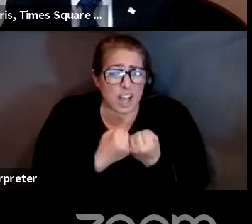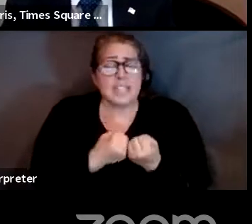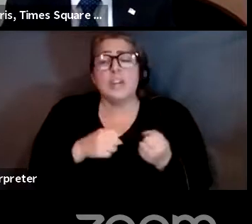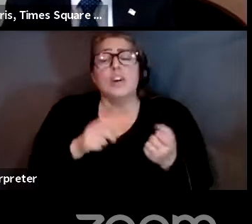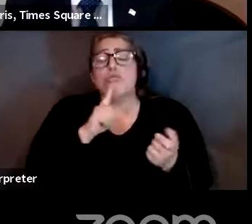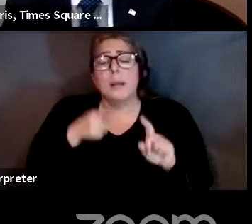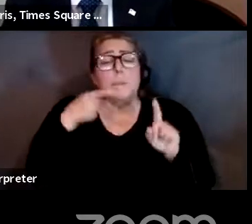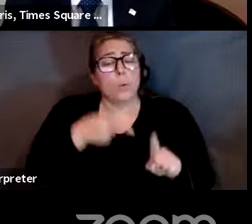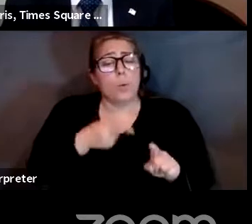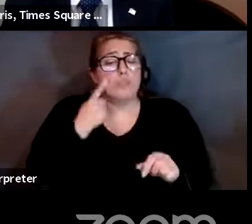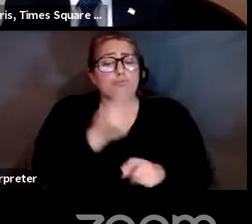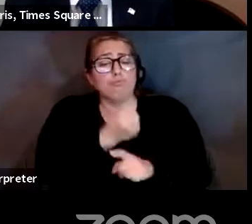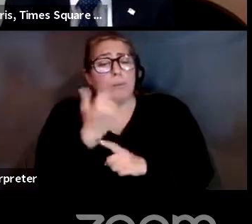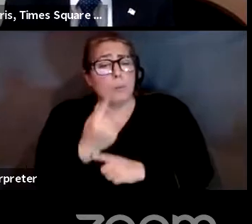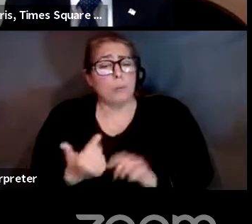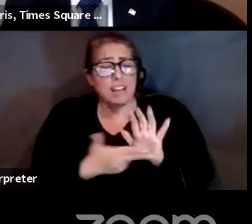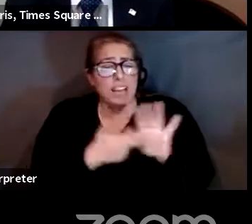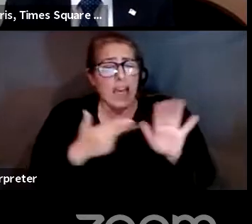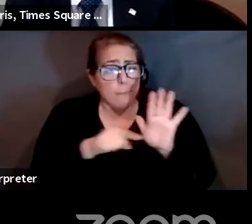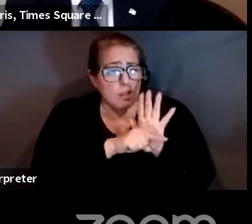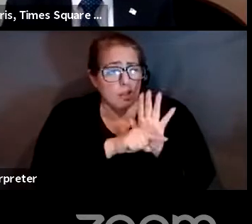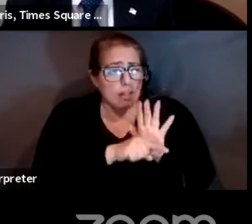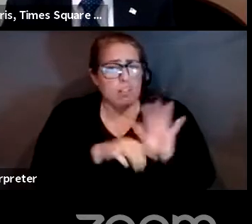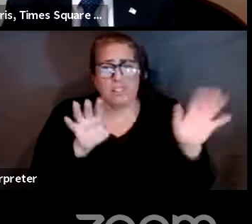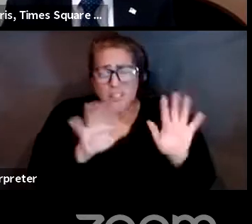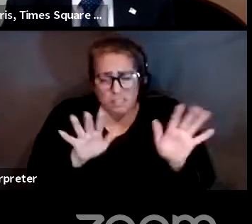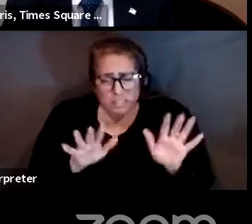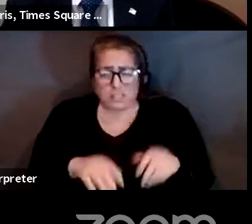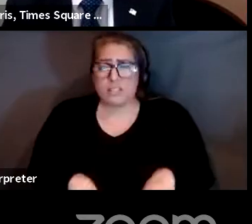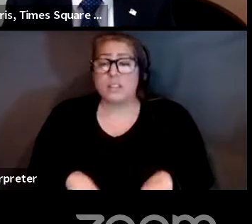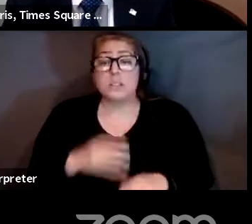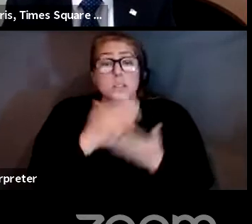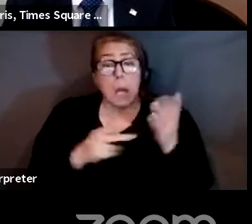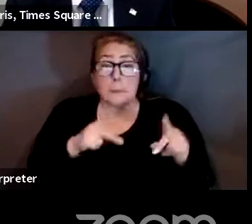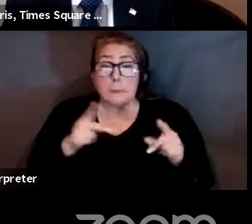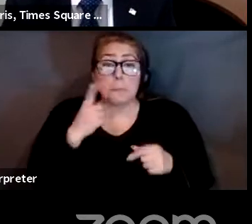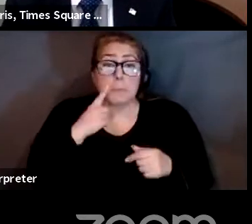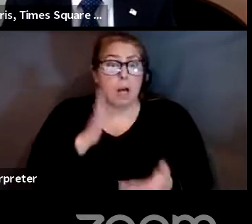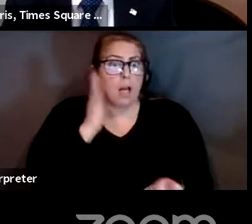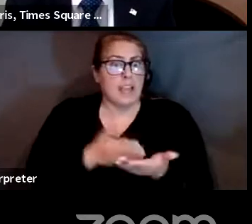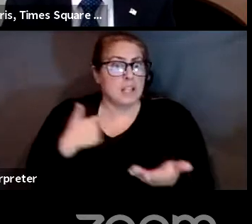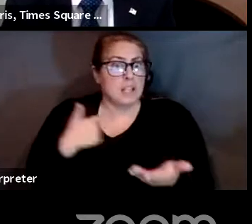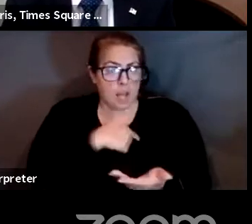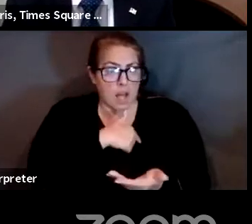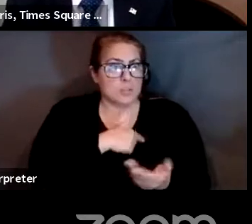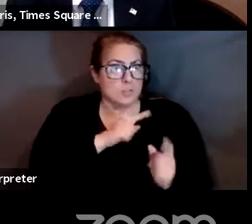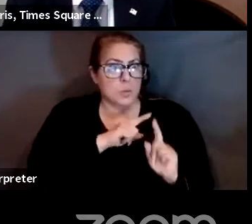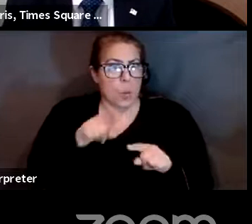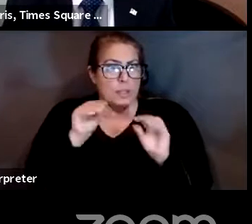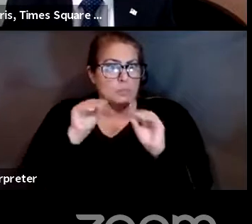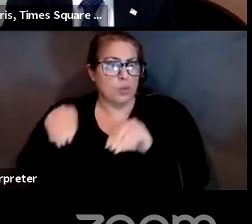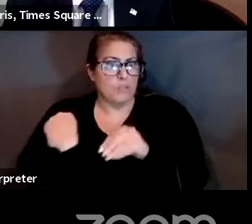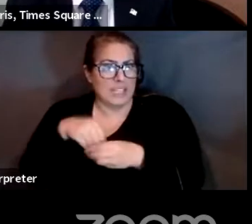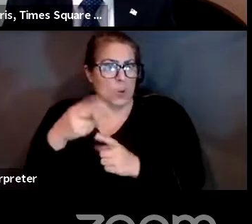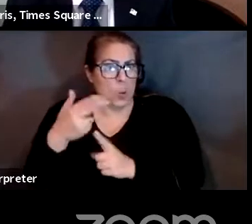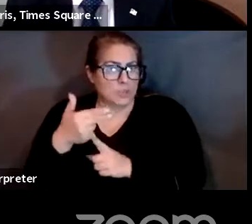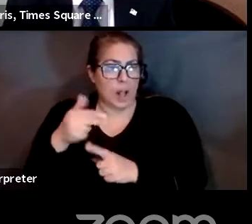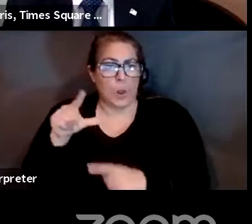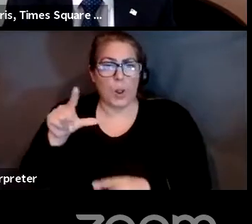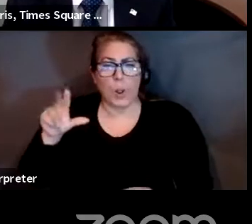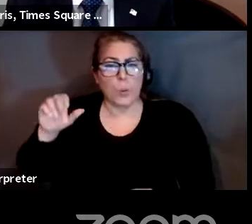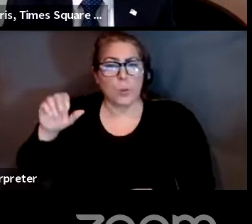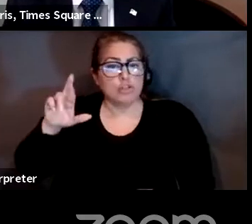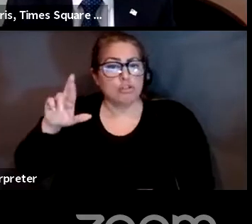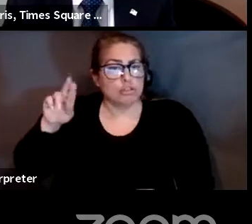actually speak out, I speak to some of the people who opposed us at the Lucerne. We go out, we eat, and we